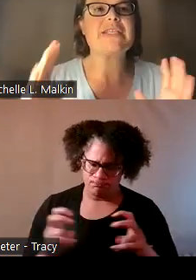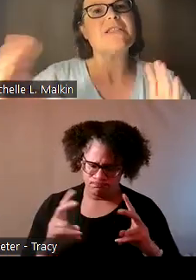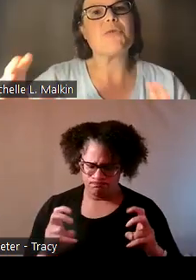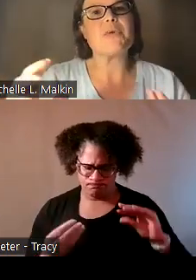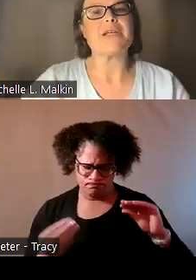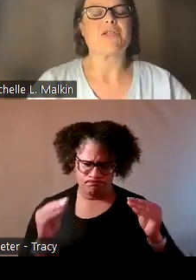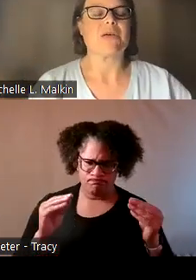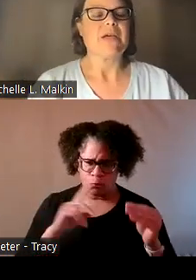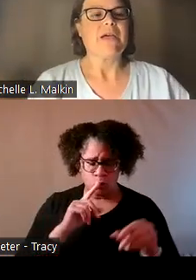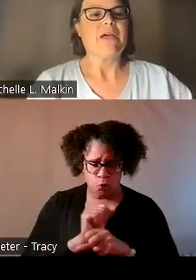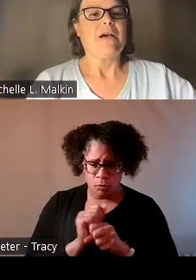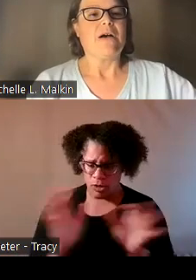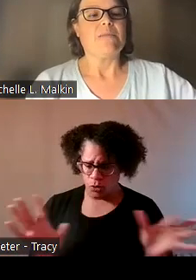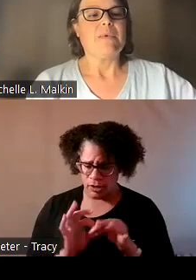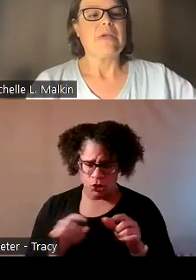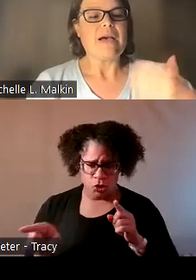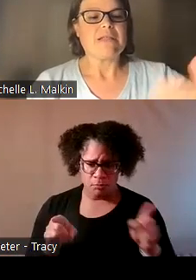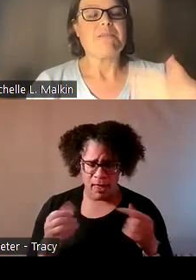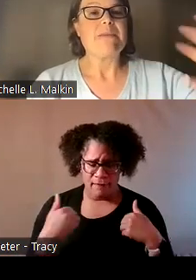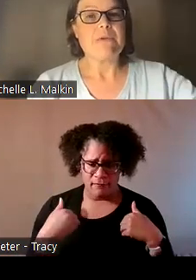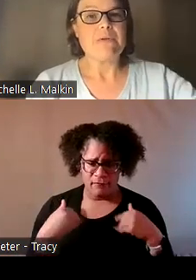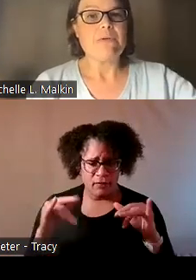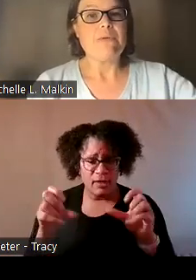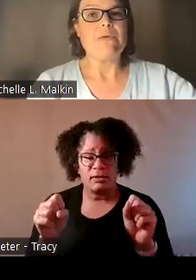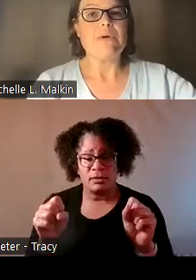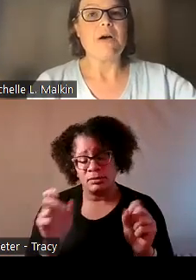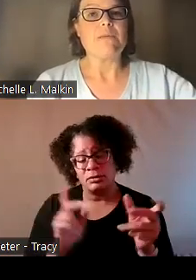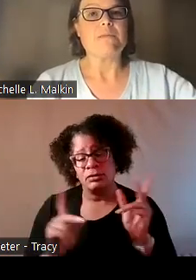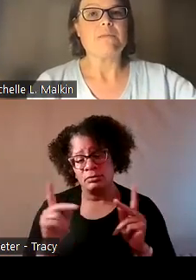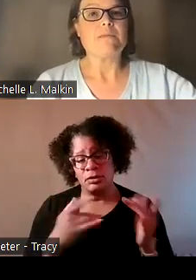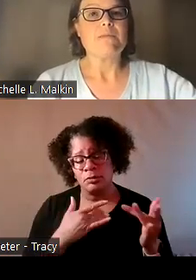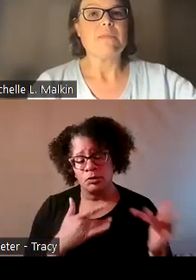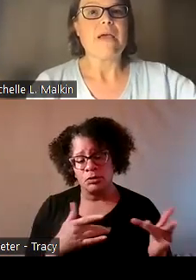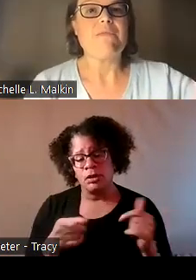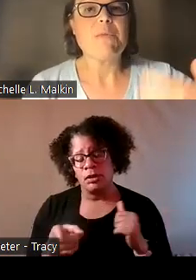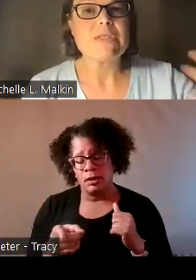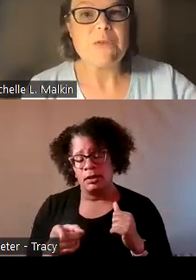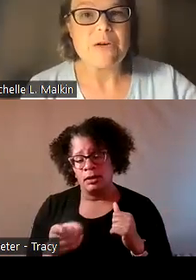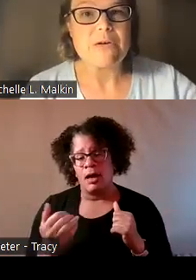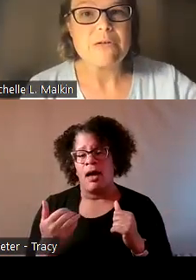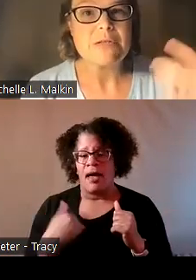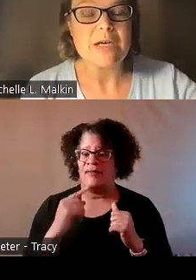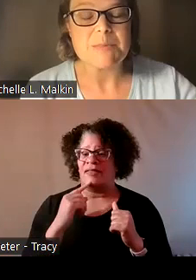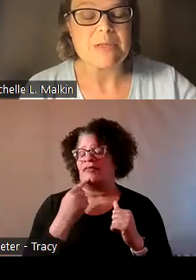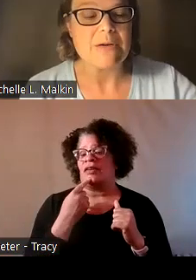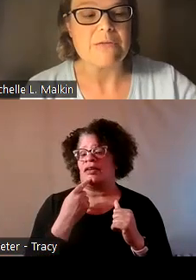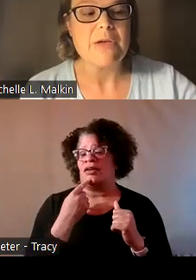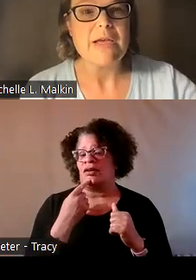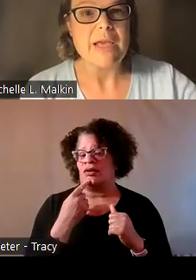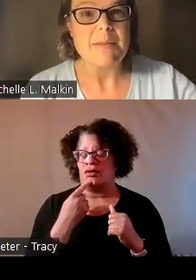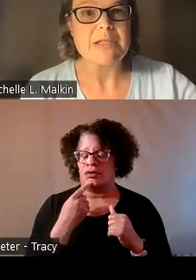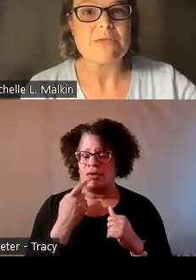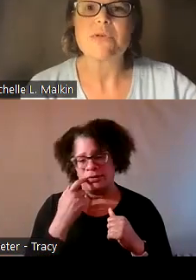just, is there a relationship? Yes, people who have the most severe types